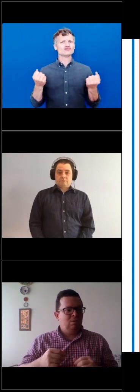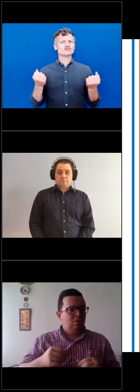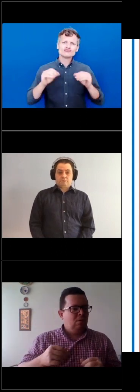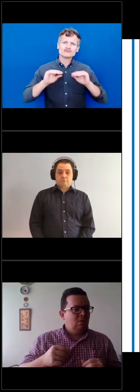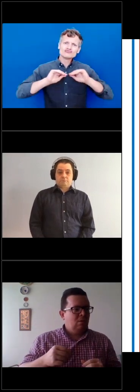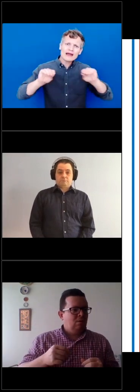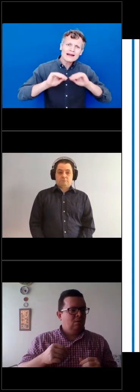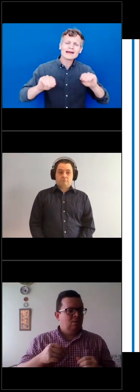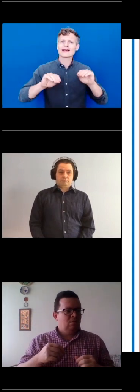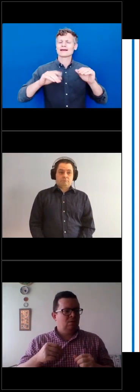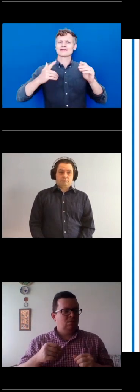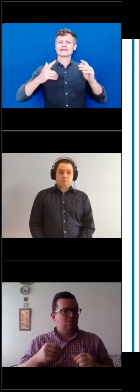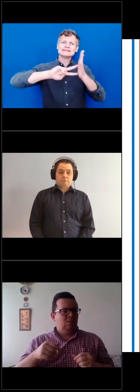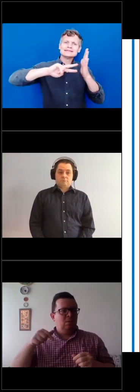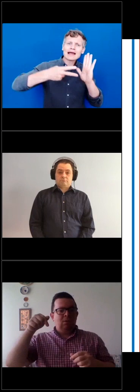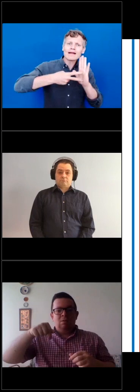please.